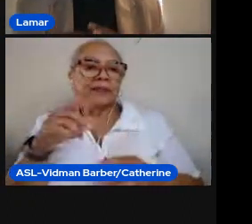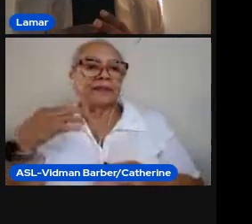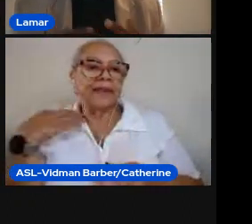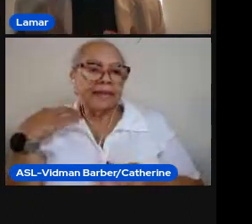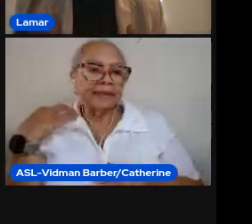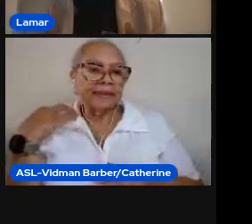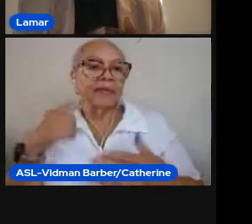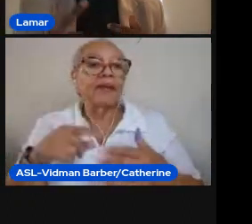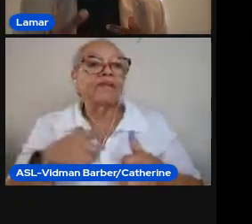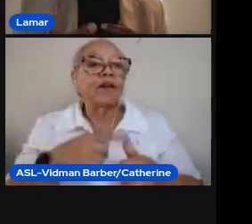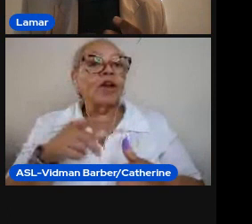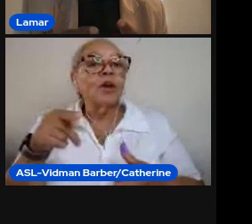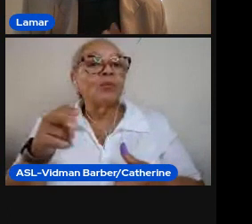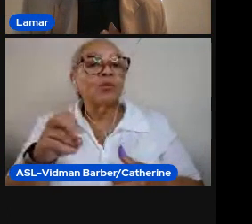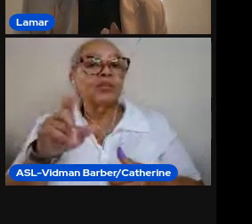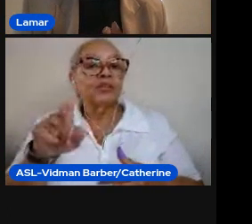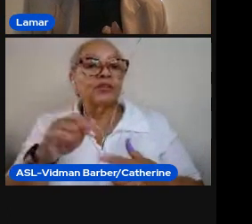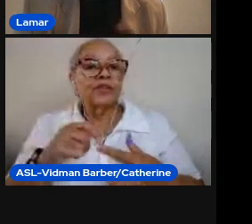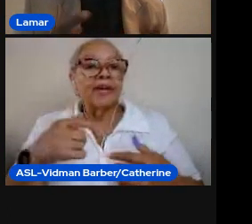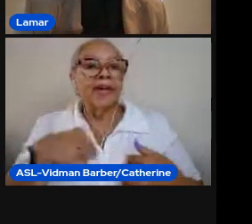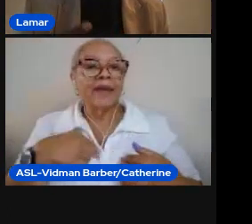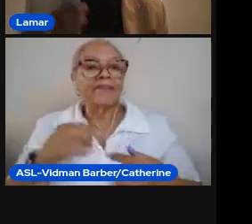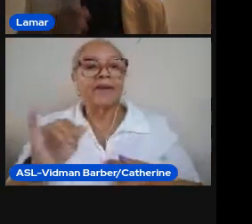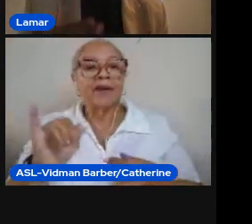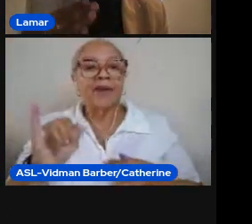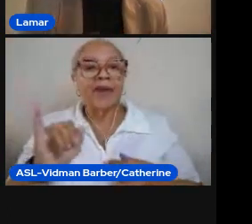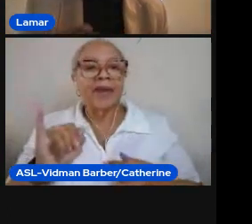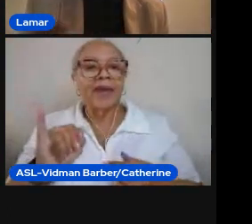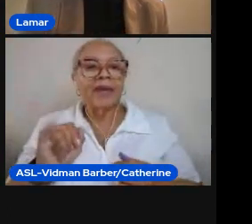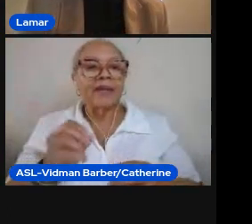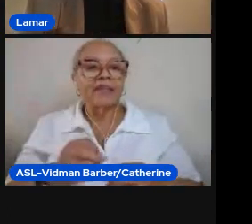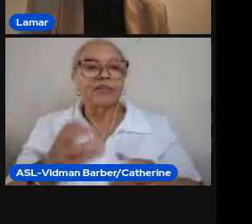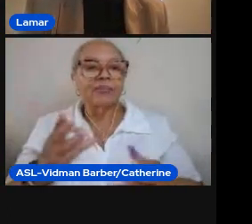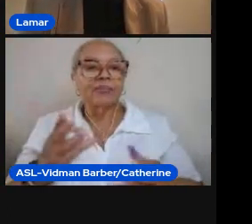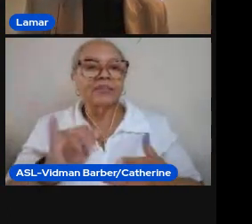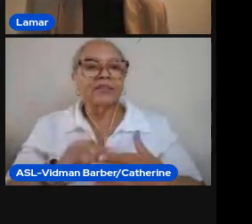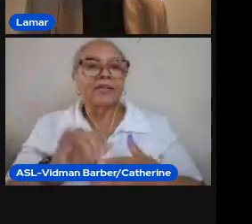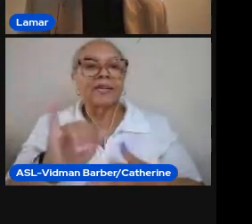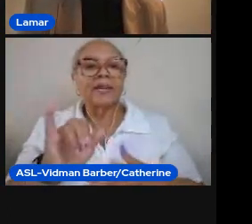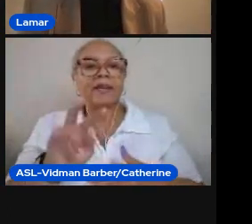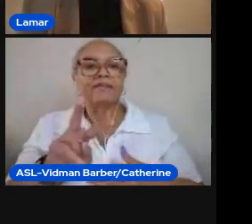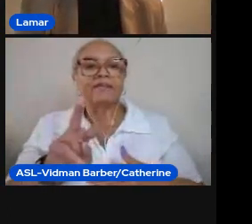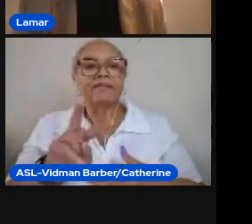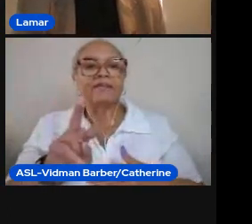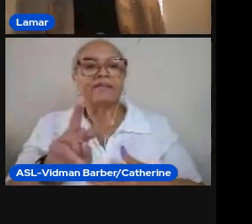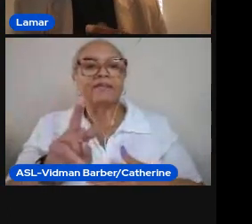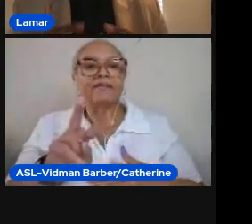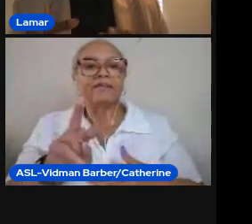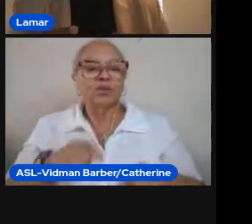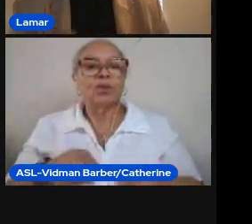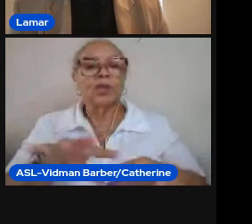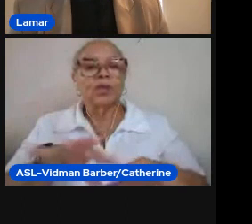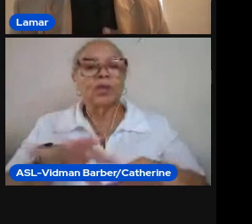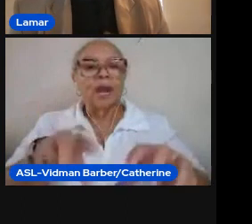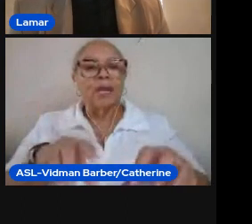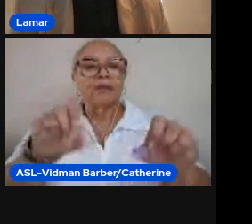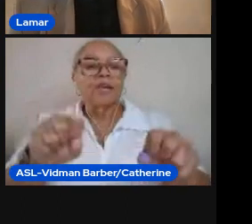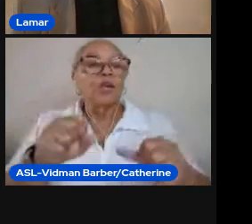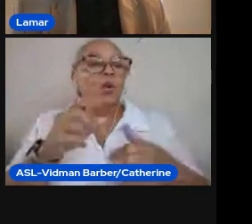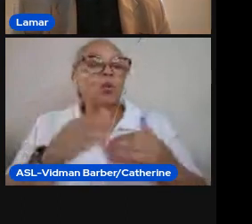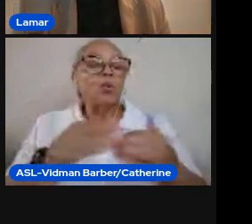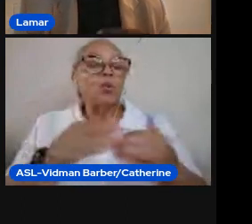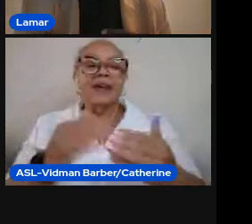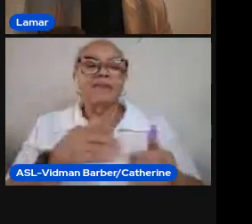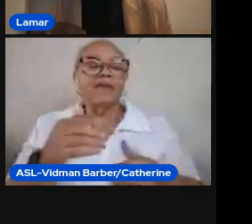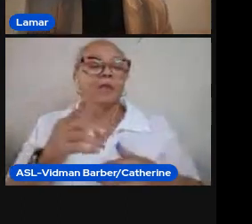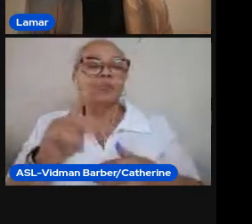protein needs to have an high expression in vivo, right? And that is during vaginal colonization. Now, whatever protein that